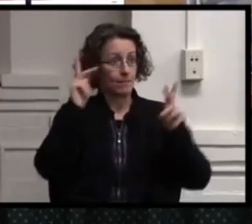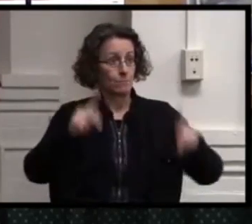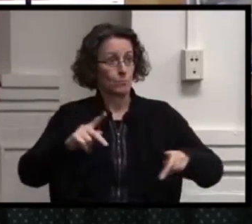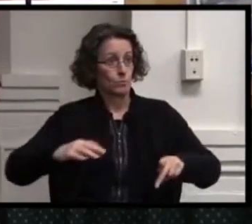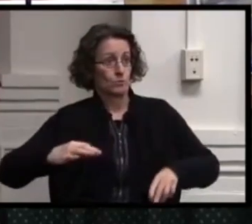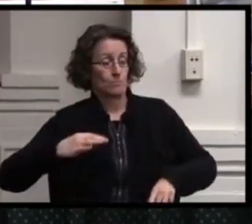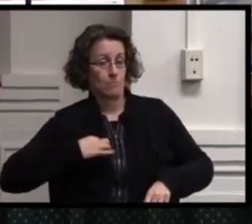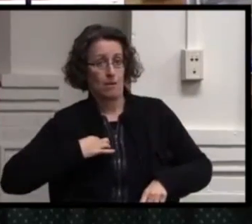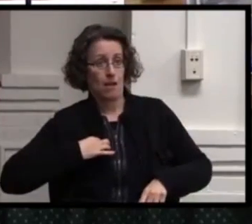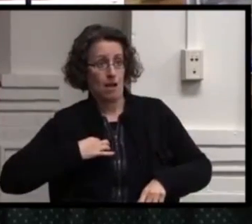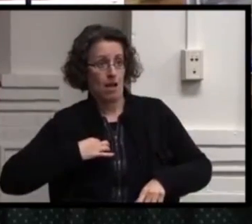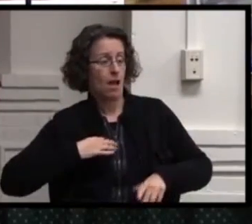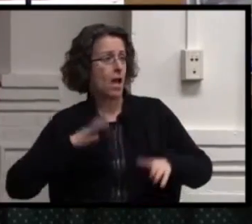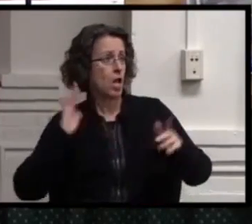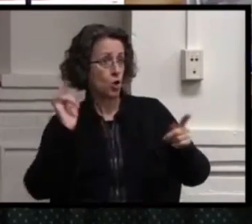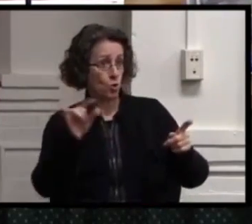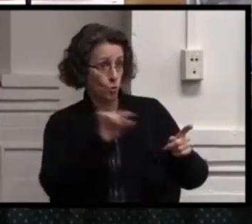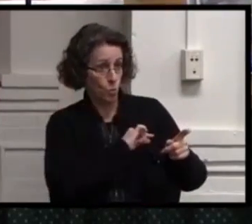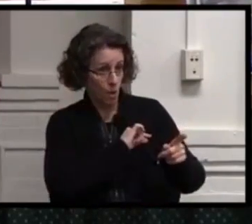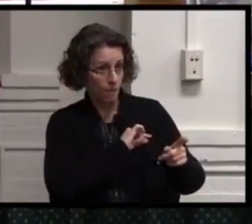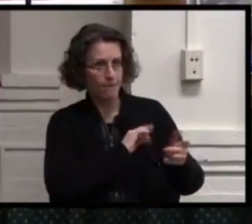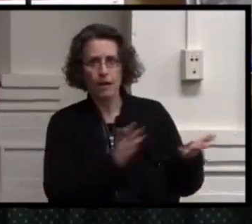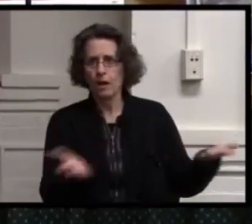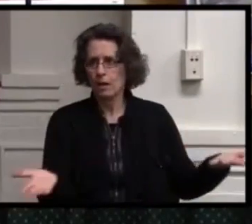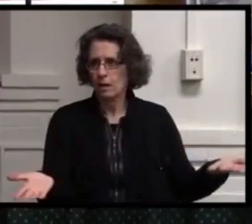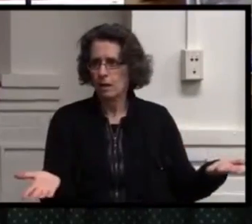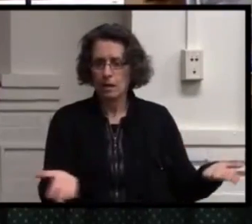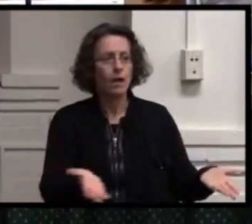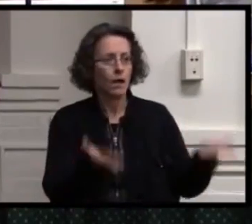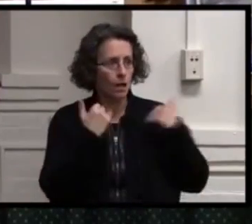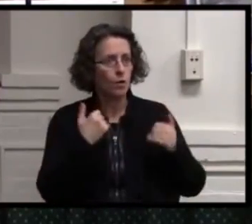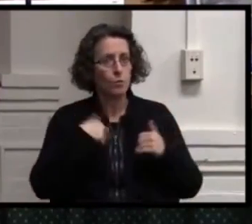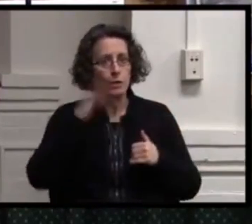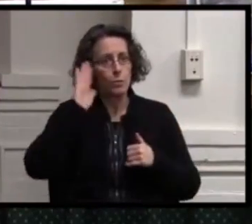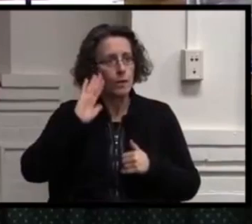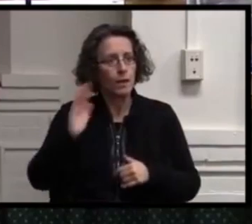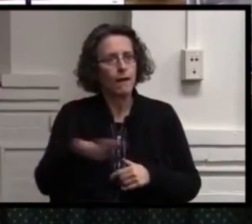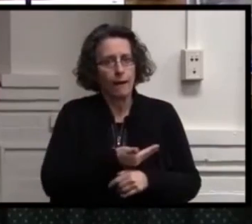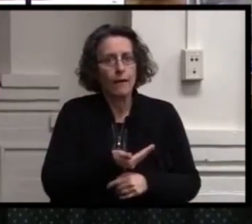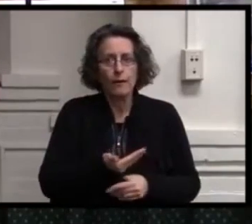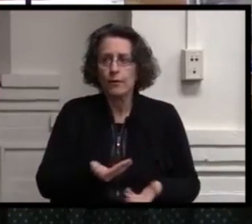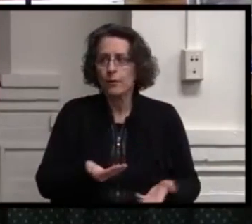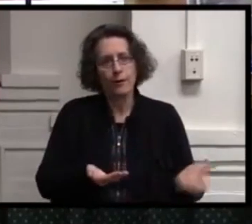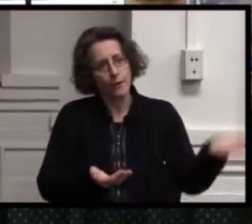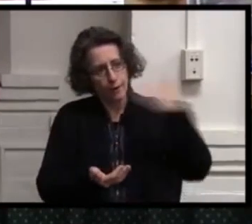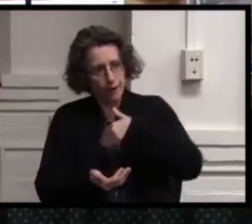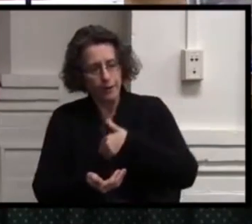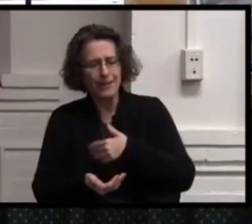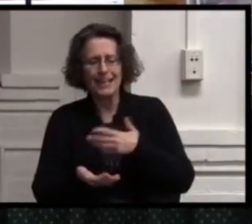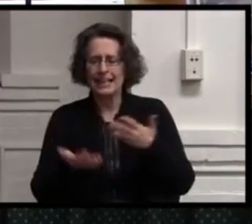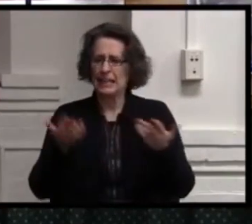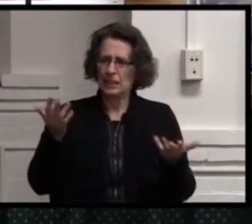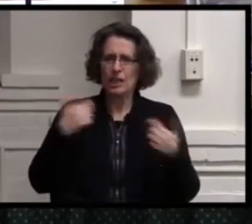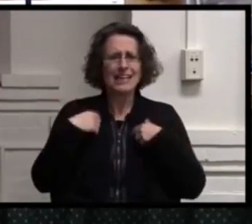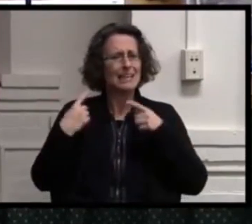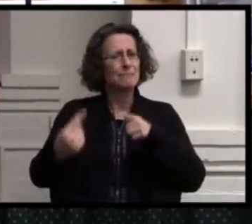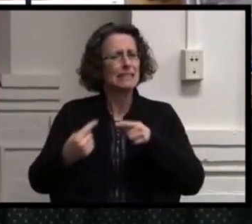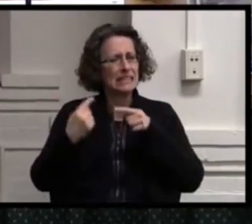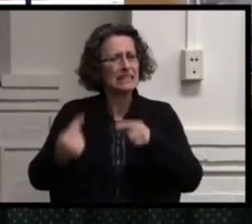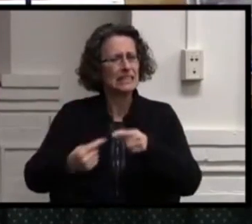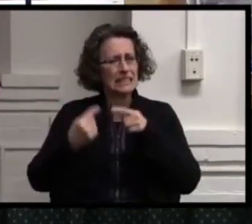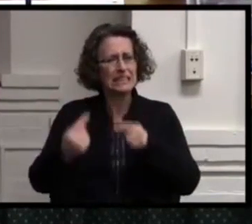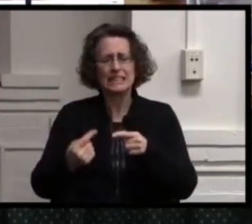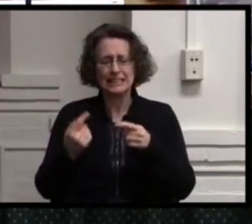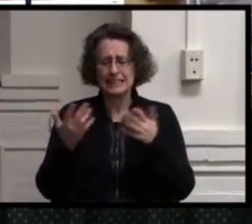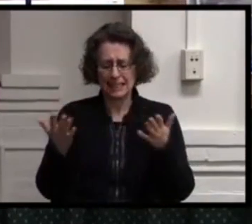they're qualified, I know we would hire them. So I'm having this hard time with this discussion